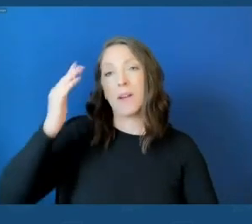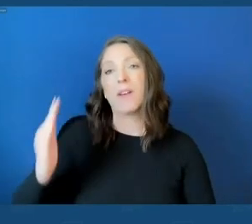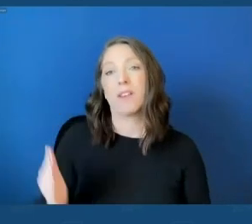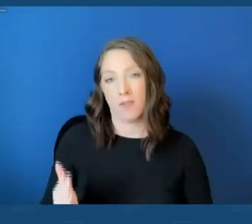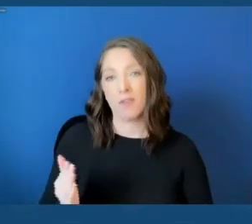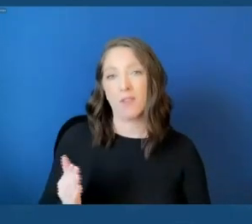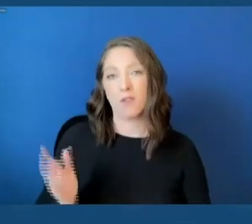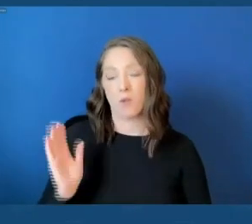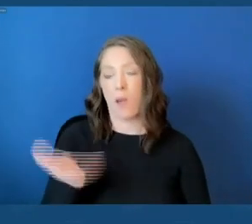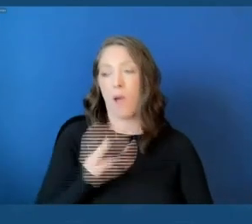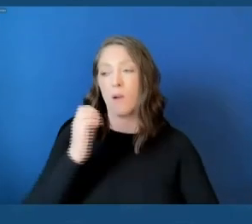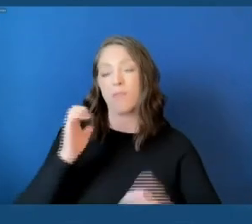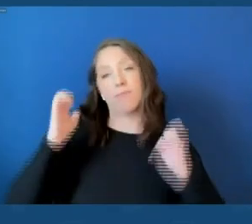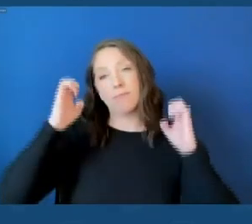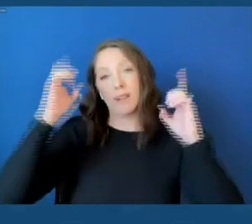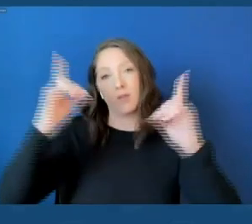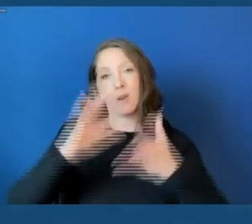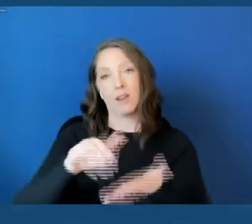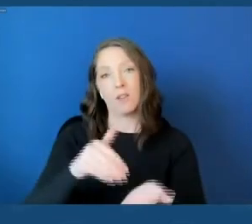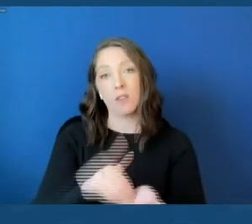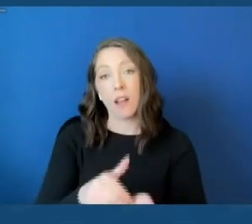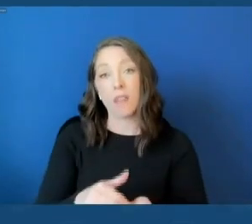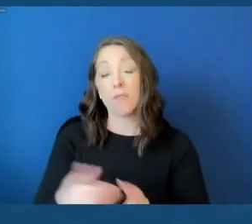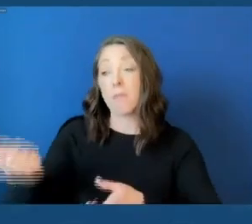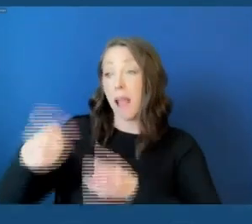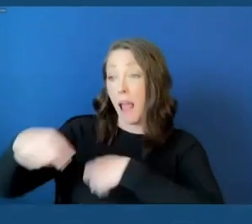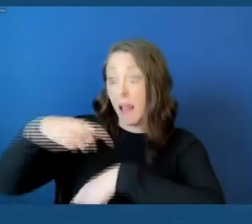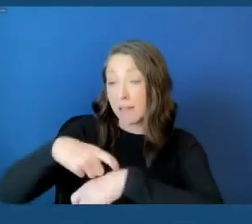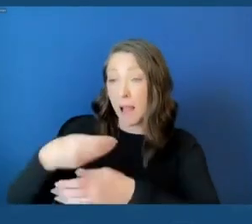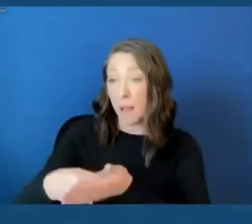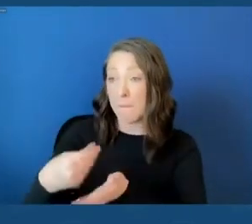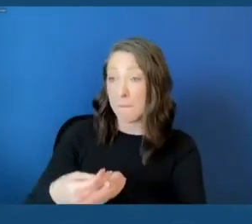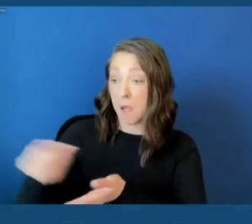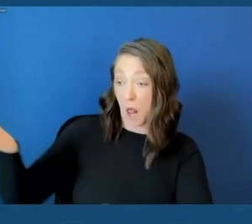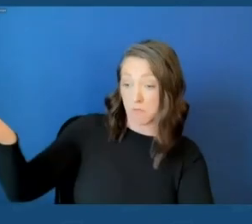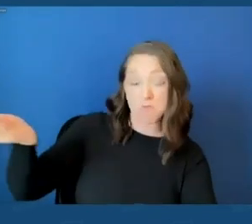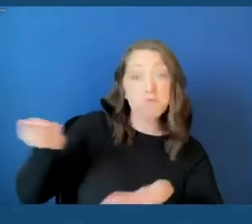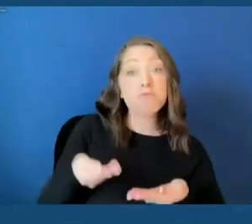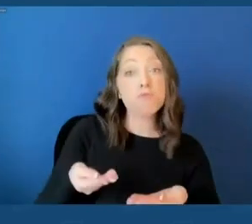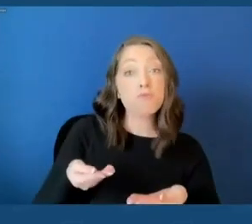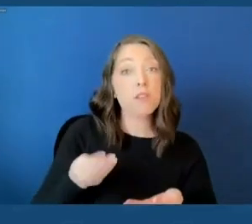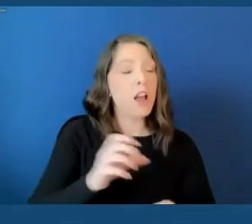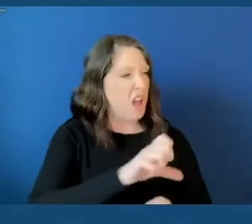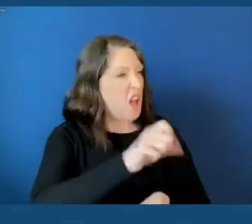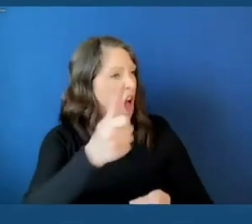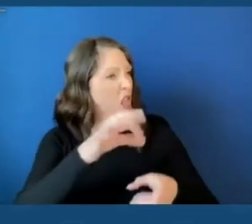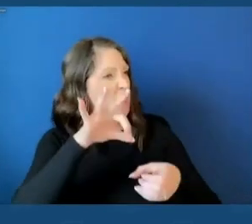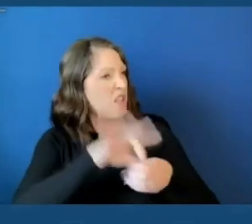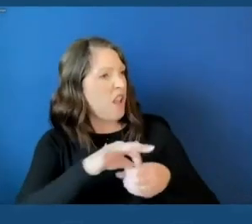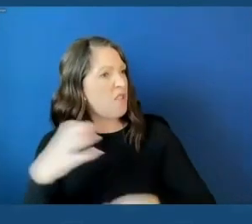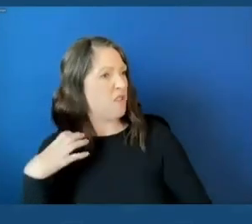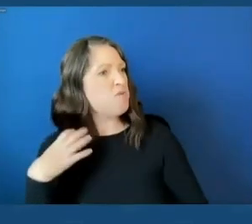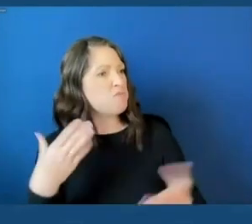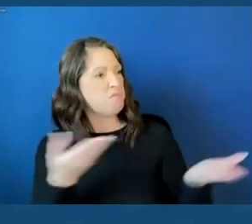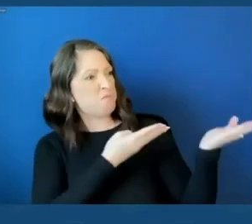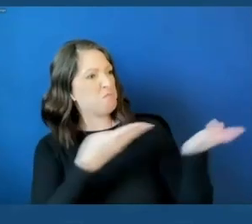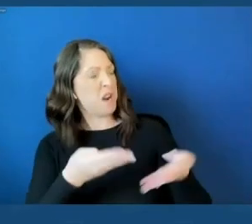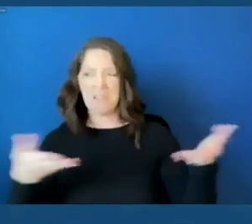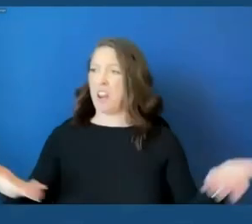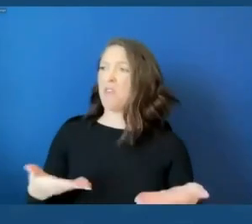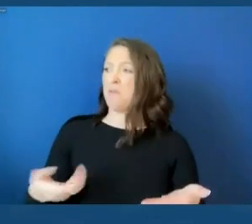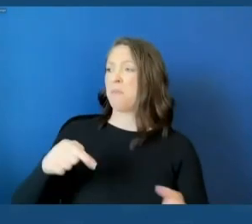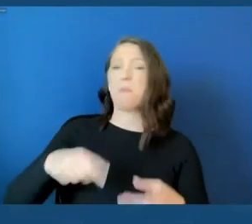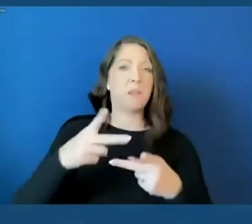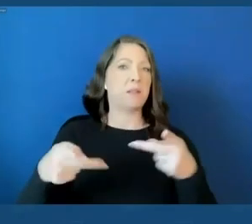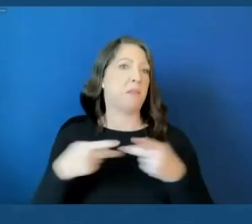we really welcome you. And anytime you bring money like that, and any other elected officials, certainly come here. This place is